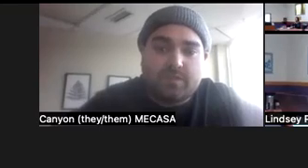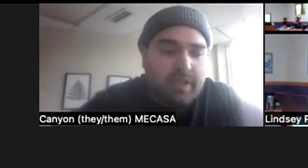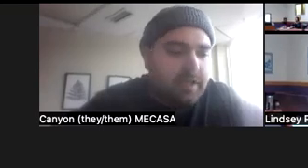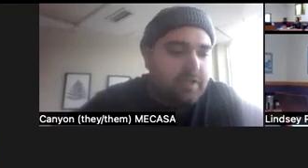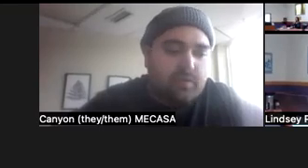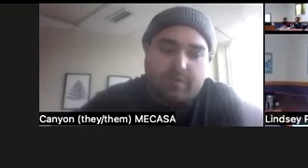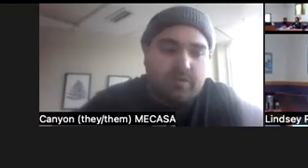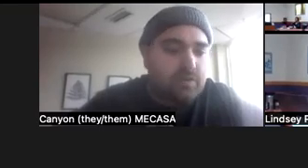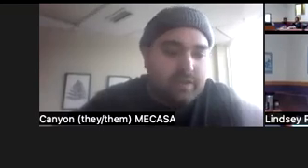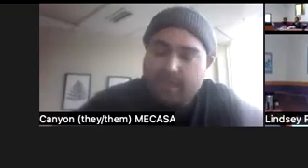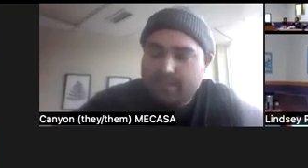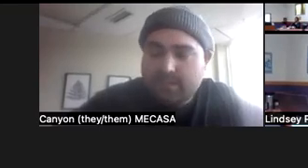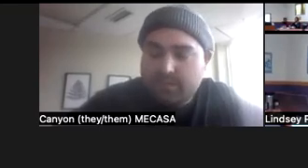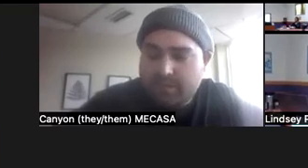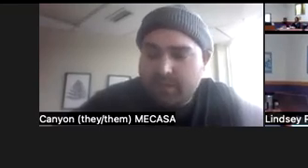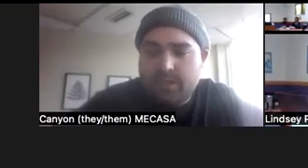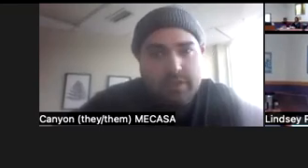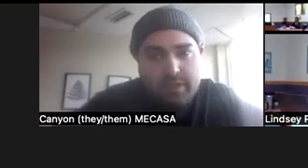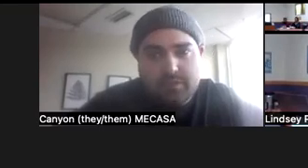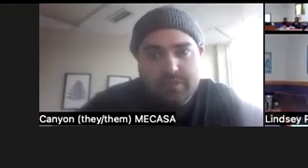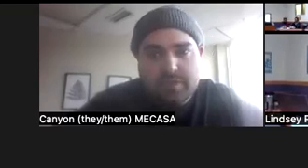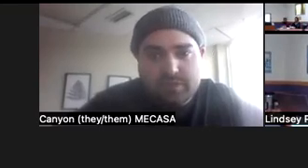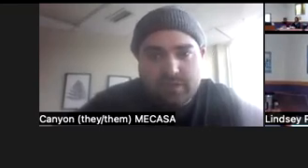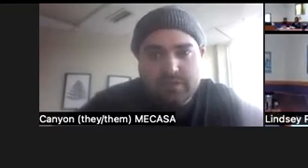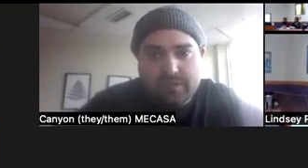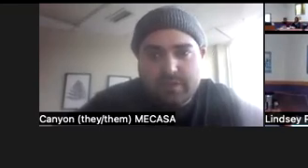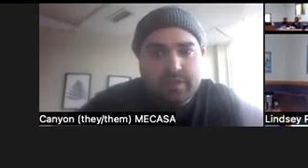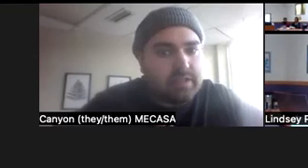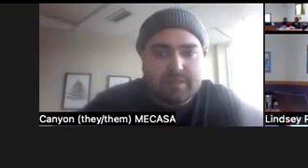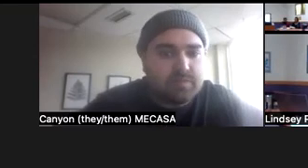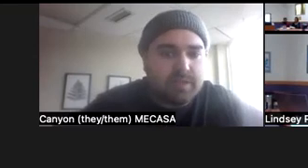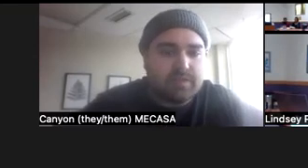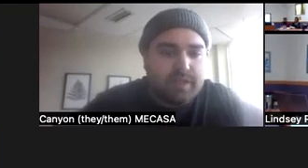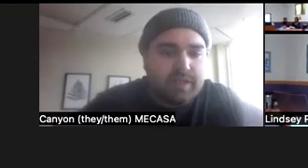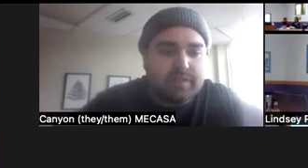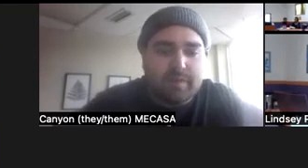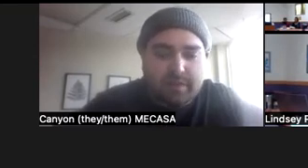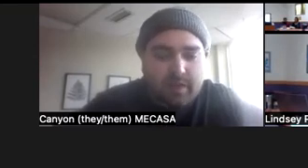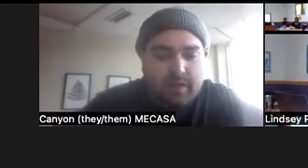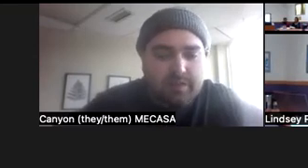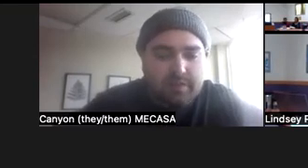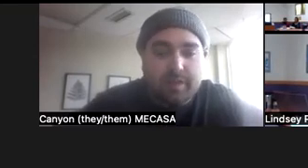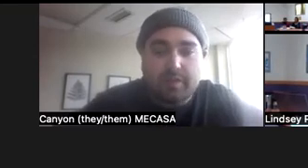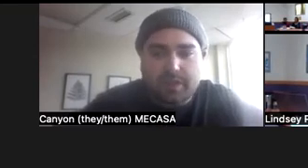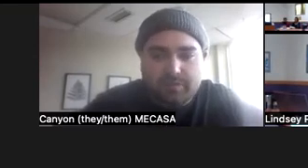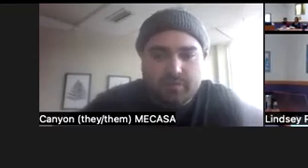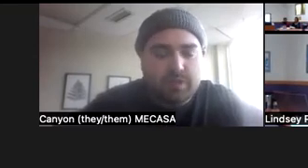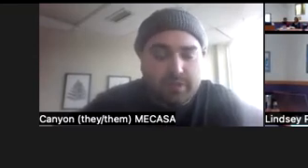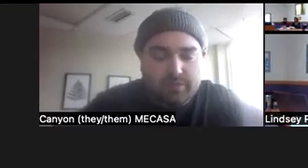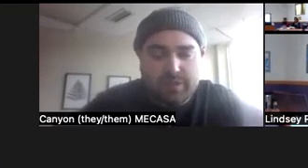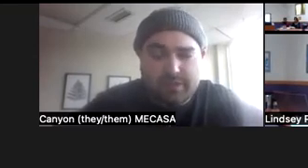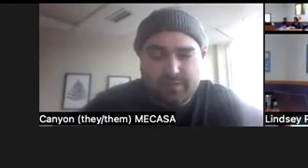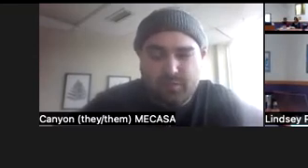So getting whoever needs access to it connected with a sexual assault center. And the easiest way to do that is by calling the helpline,